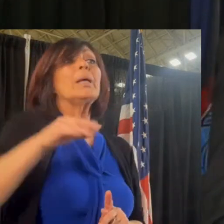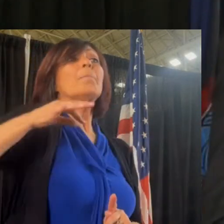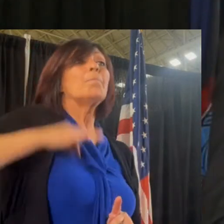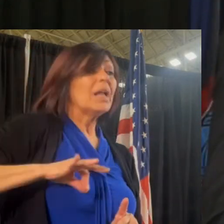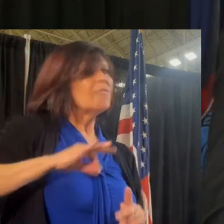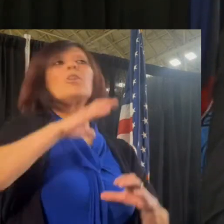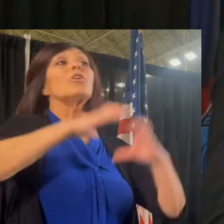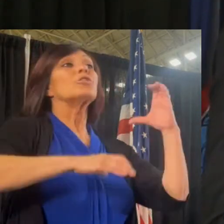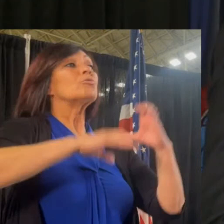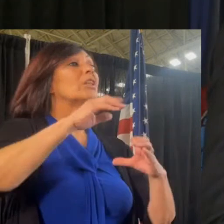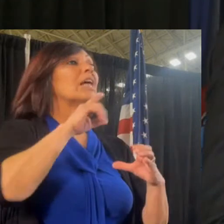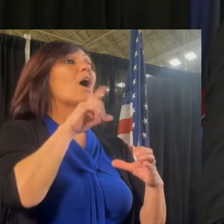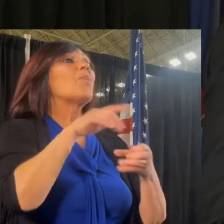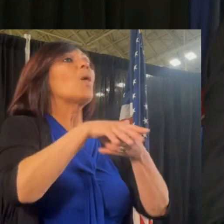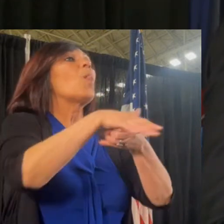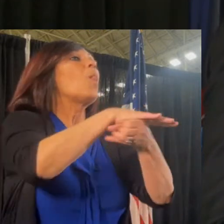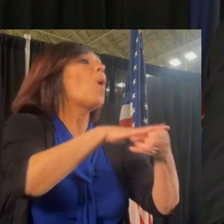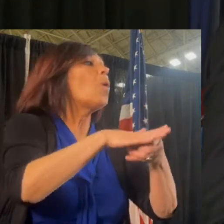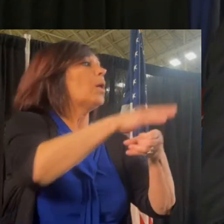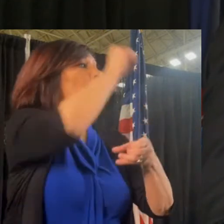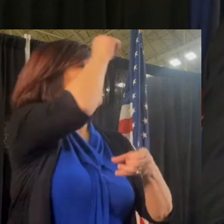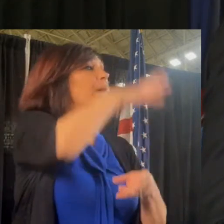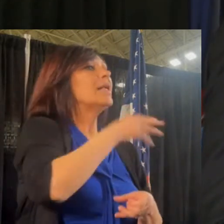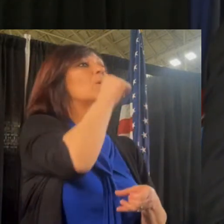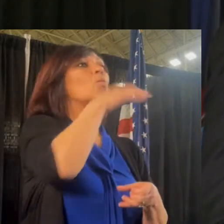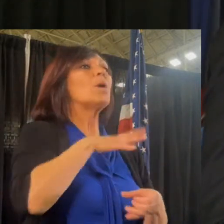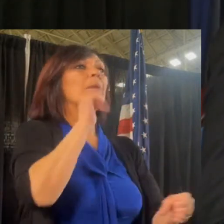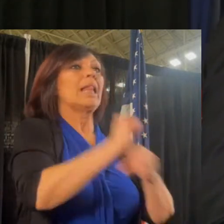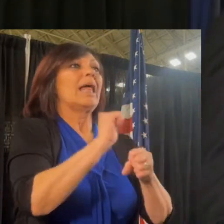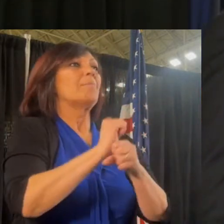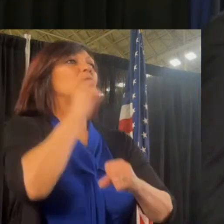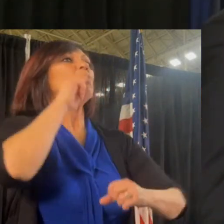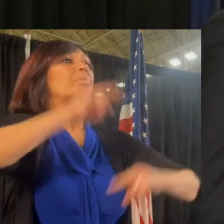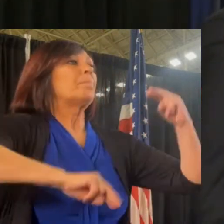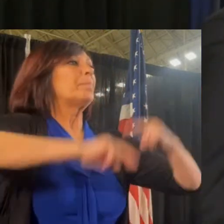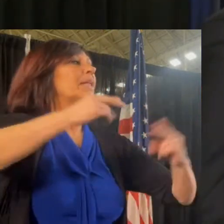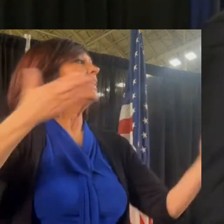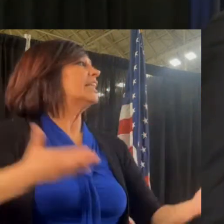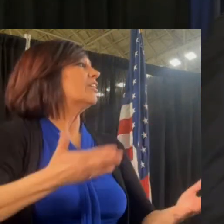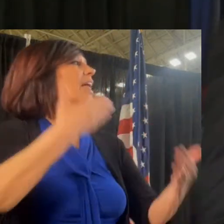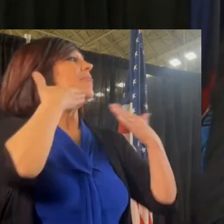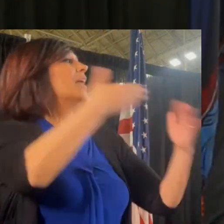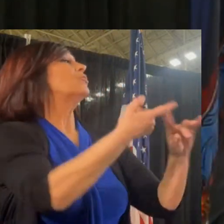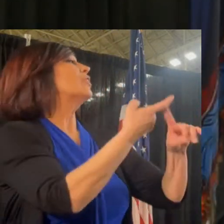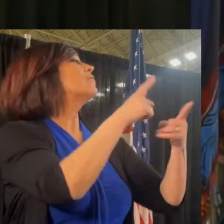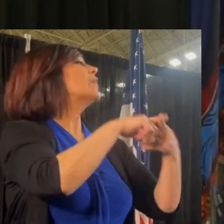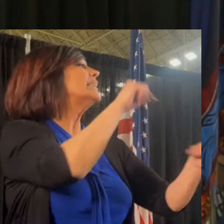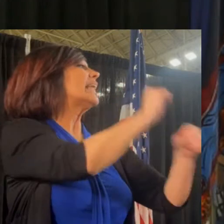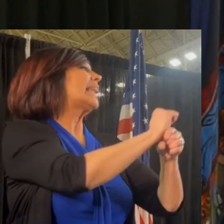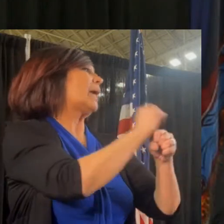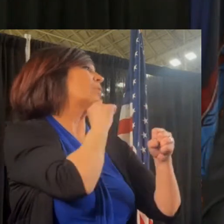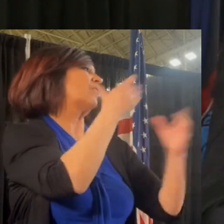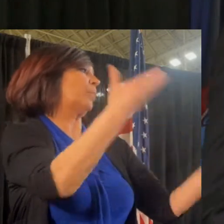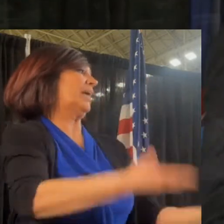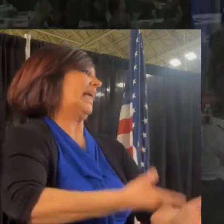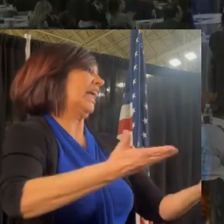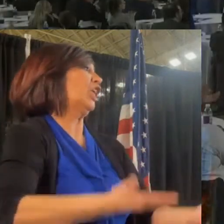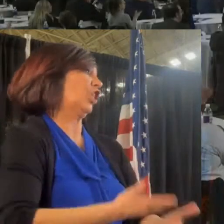the stadium are the local men and women of labor who will build it. And thank you to our friends in labor for being here